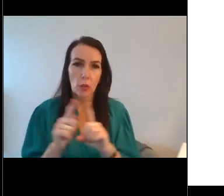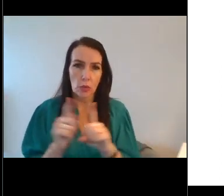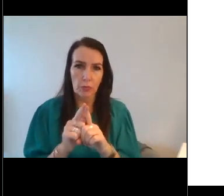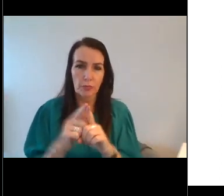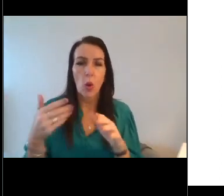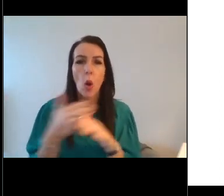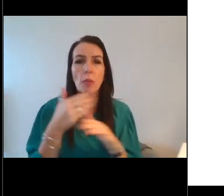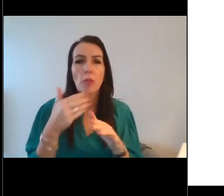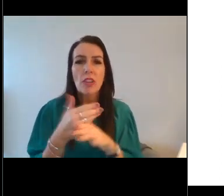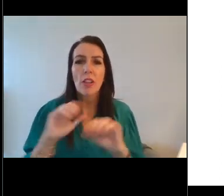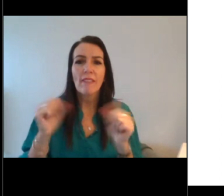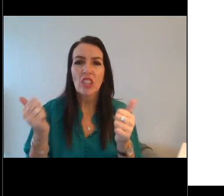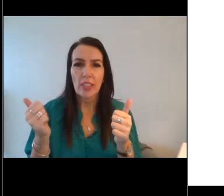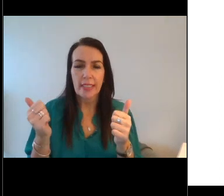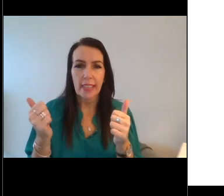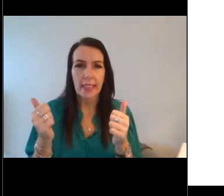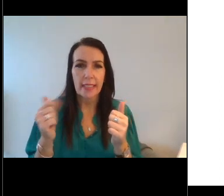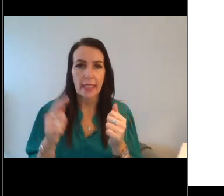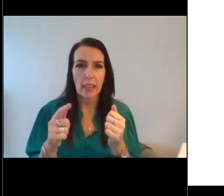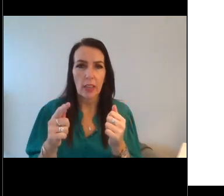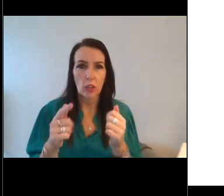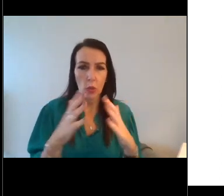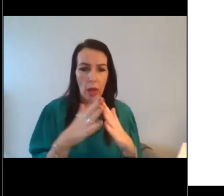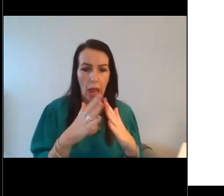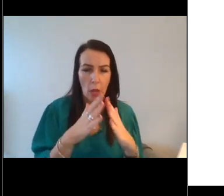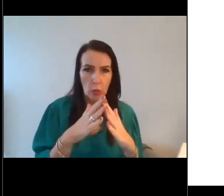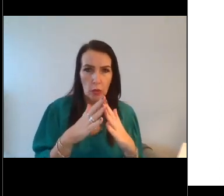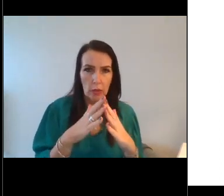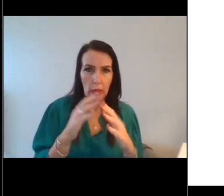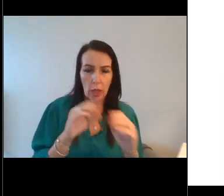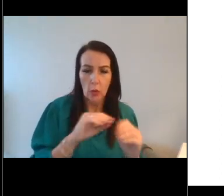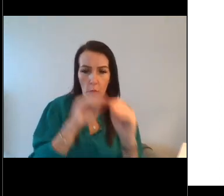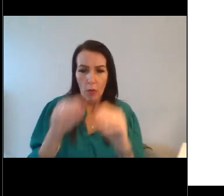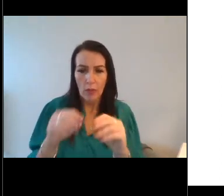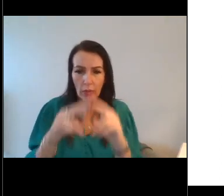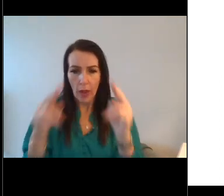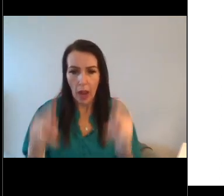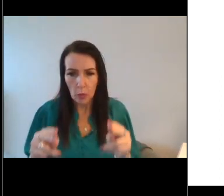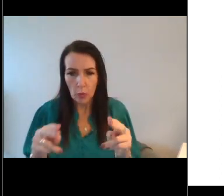efficiencies of actually you are moving from house to house in an area rather